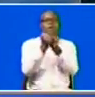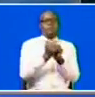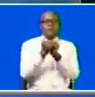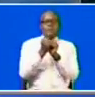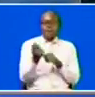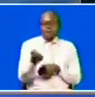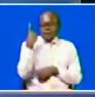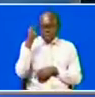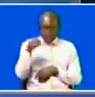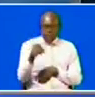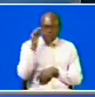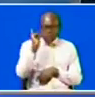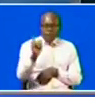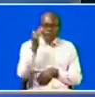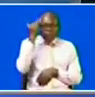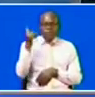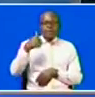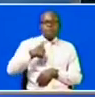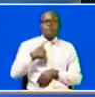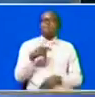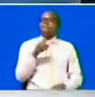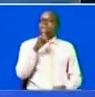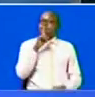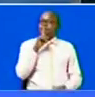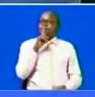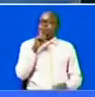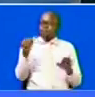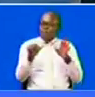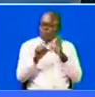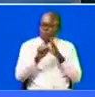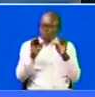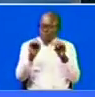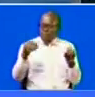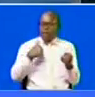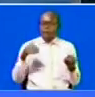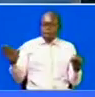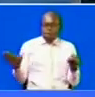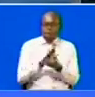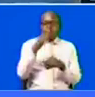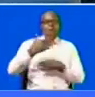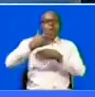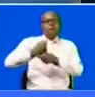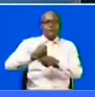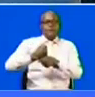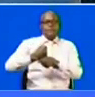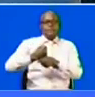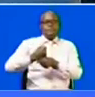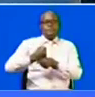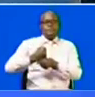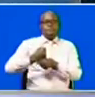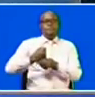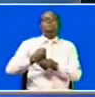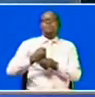it. And that's why me, I've been very quiet. I have no problem. I have full confidence in